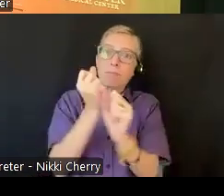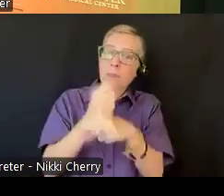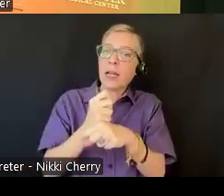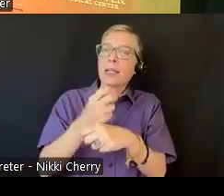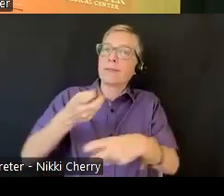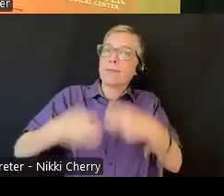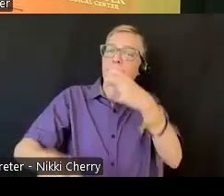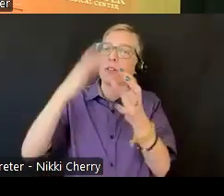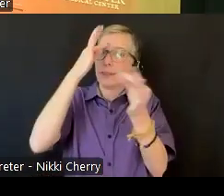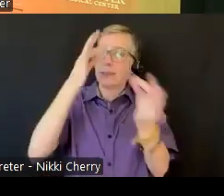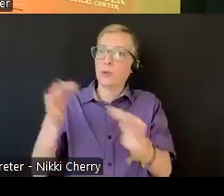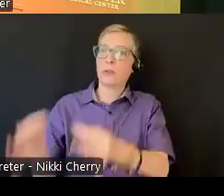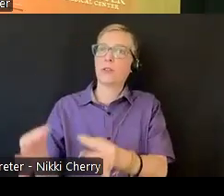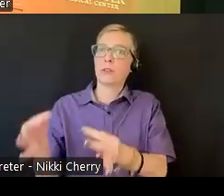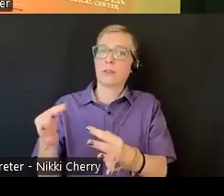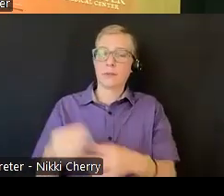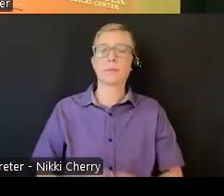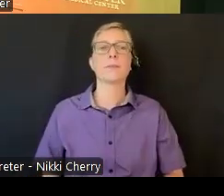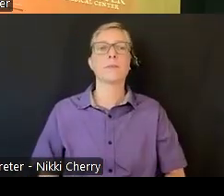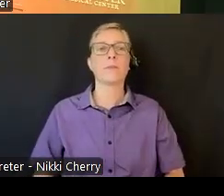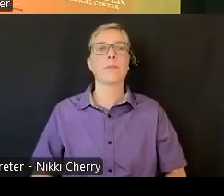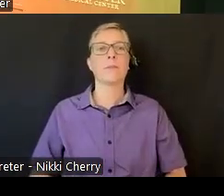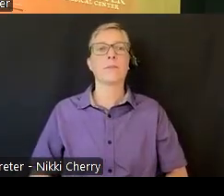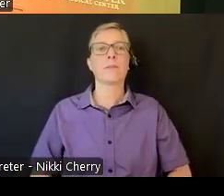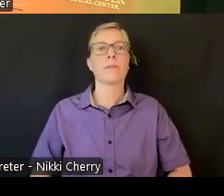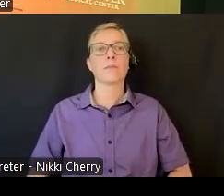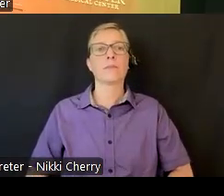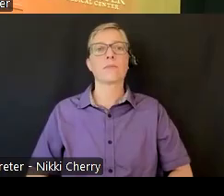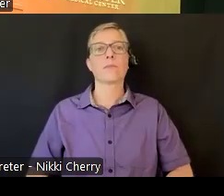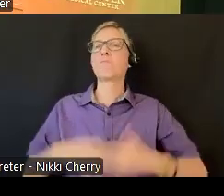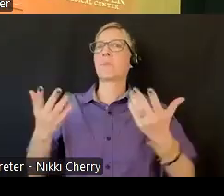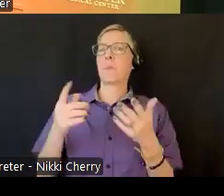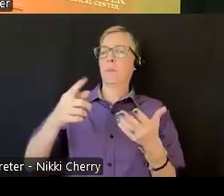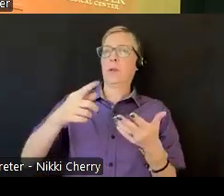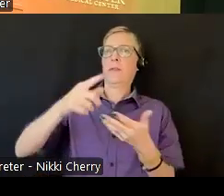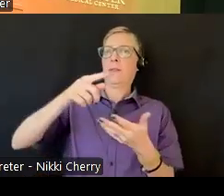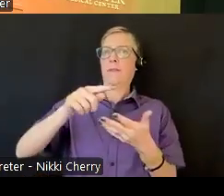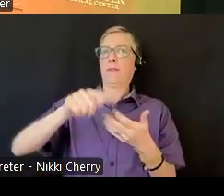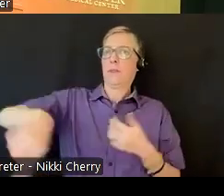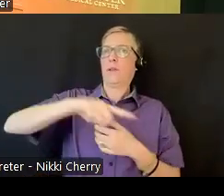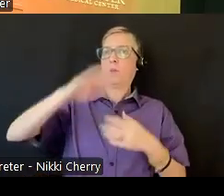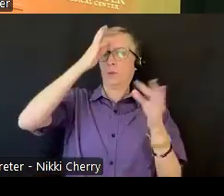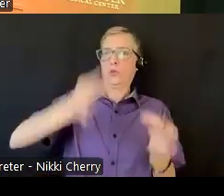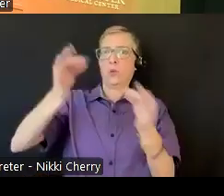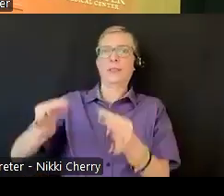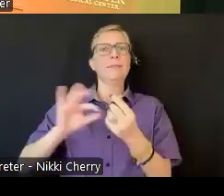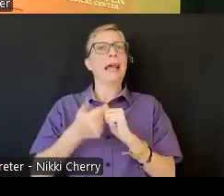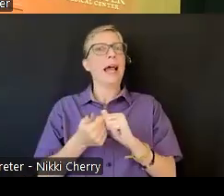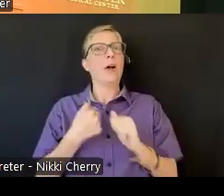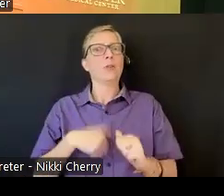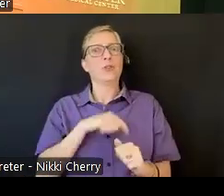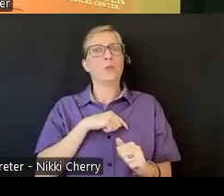that goes back to how should we make choices? In terms of really thinking about what is